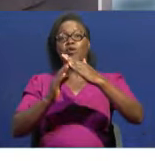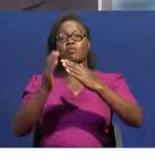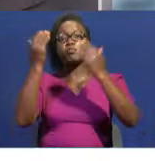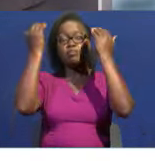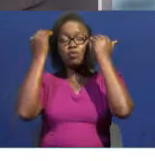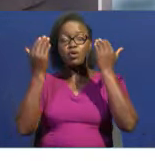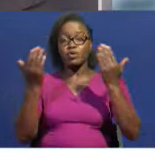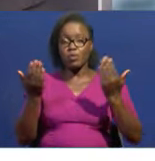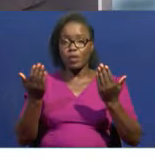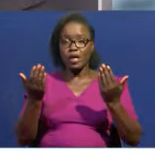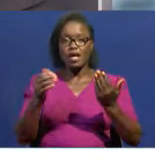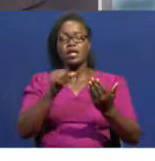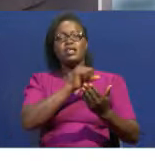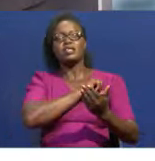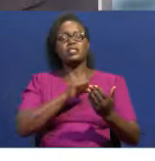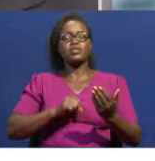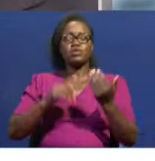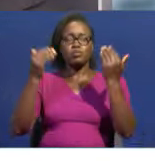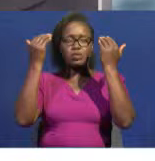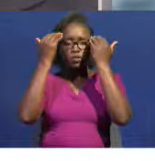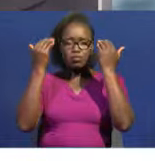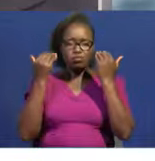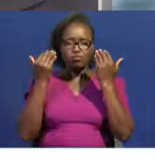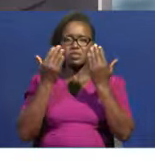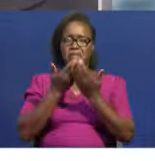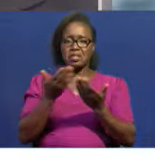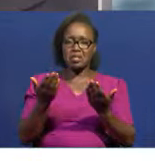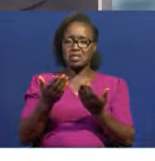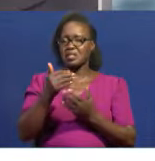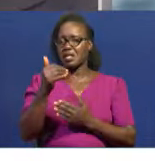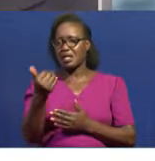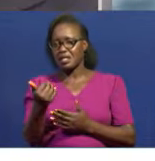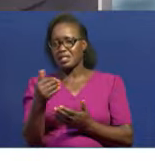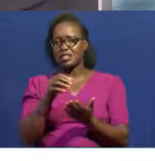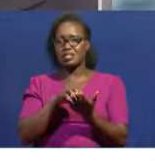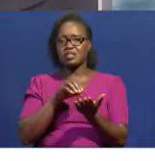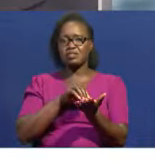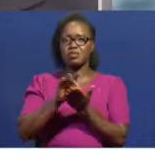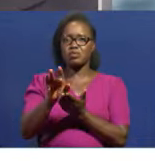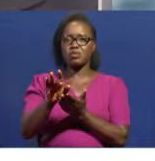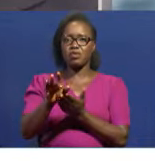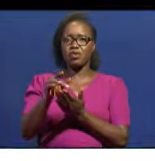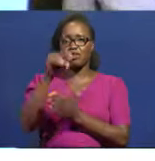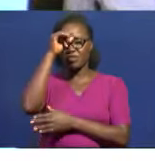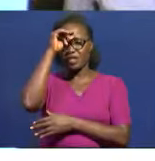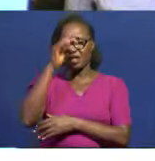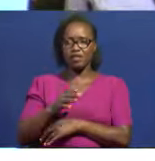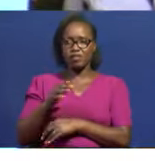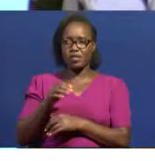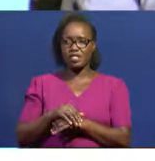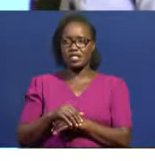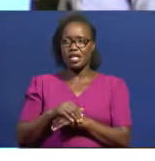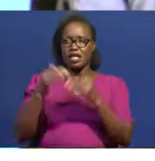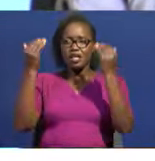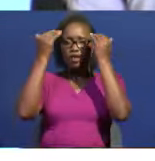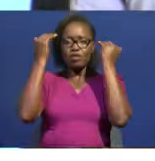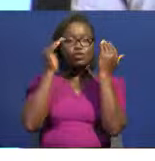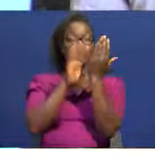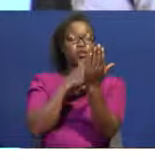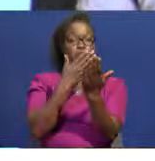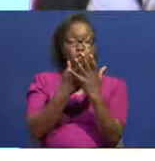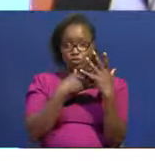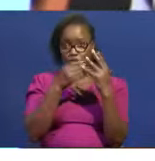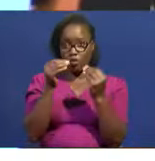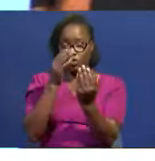Court, just like the other cases that have been proceeding, especially in the cases of the removal of the governors. Yeah. They are going to the Court of Appeal